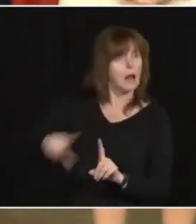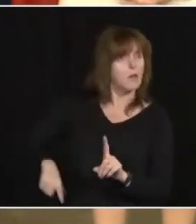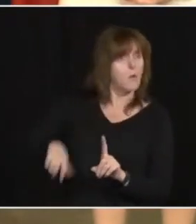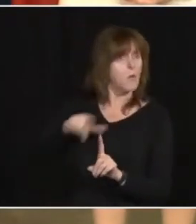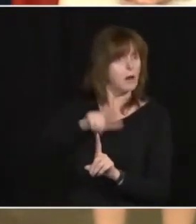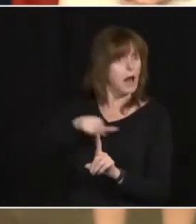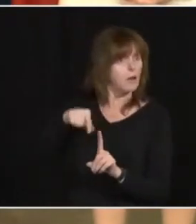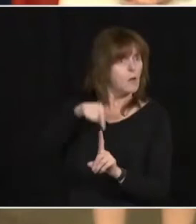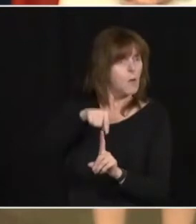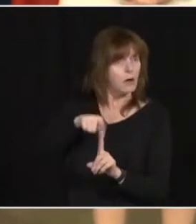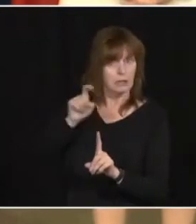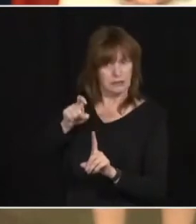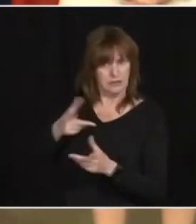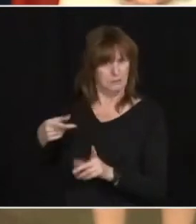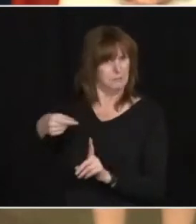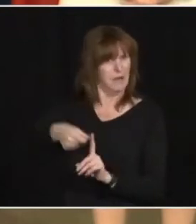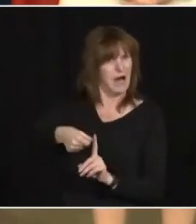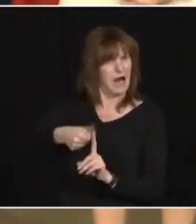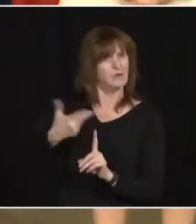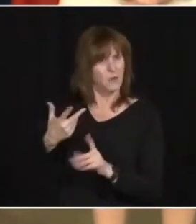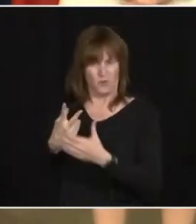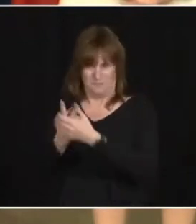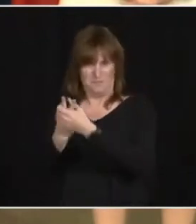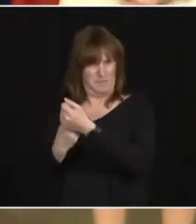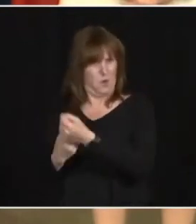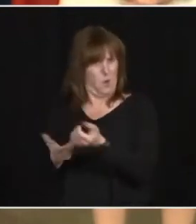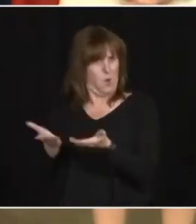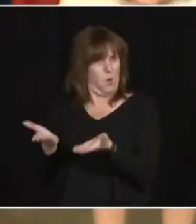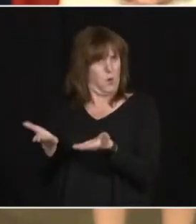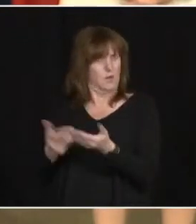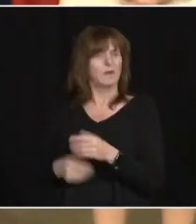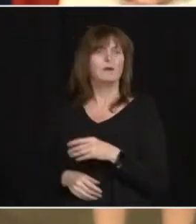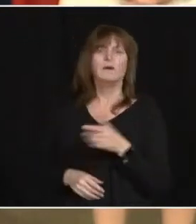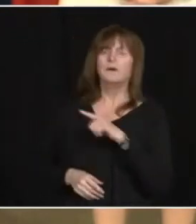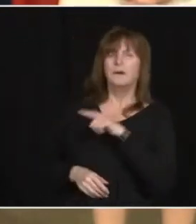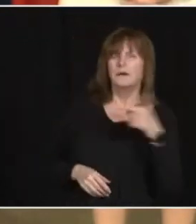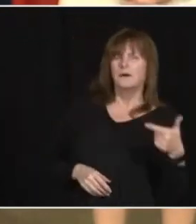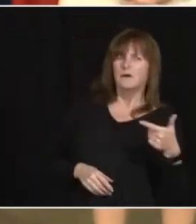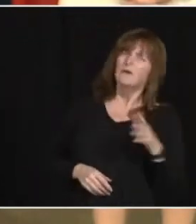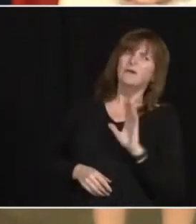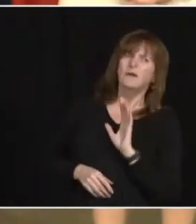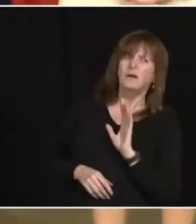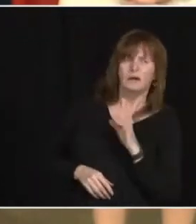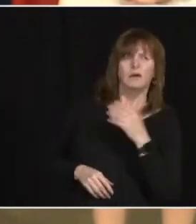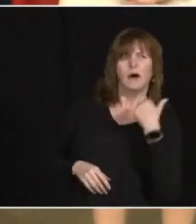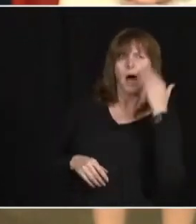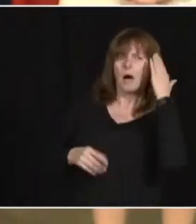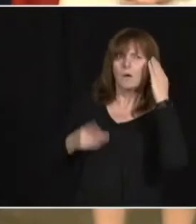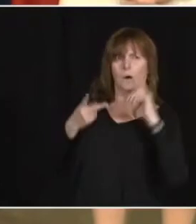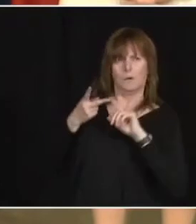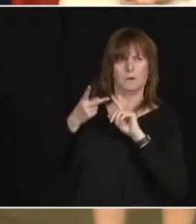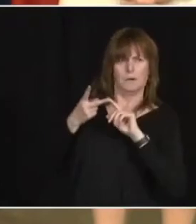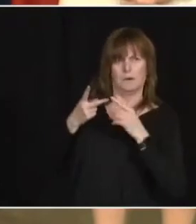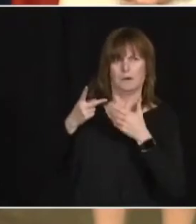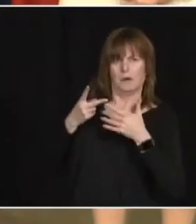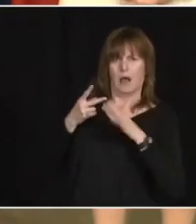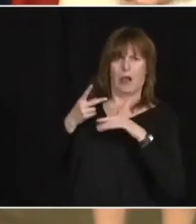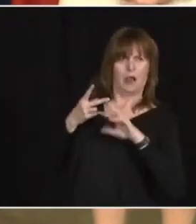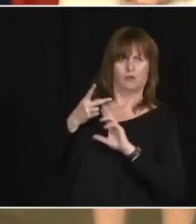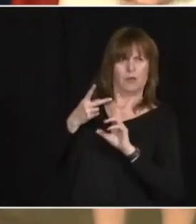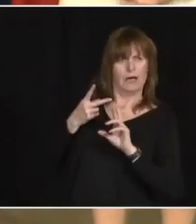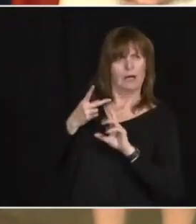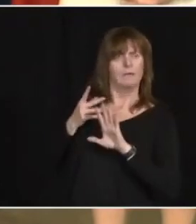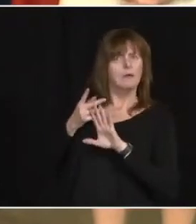And, I know it's early, but can you give us any insight into whether schools are going to go back to